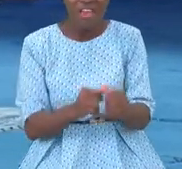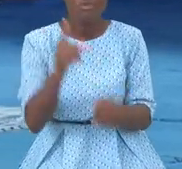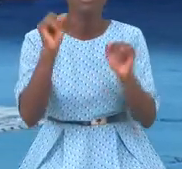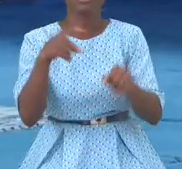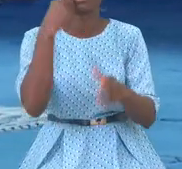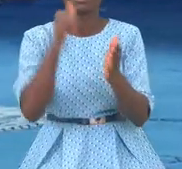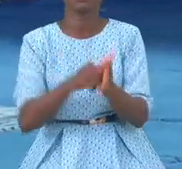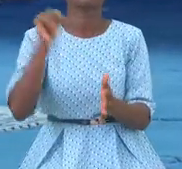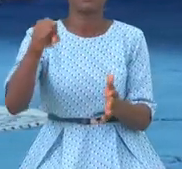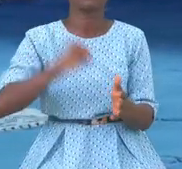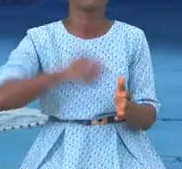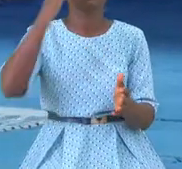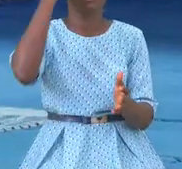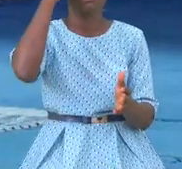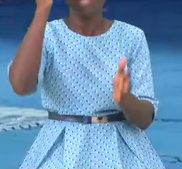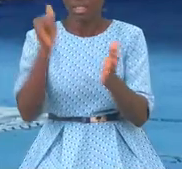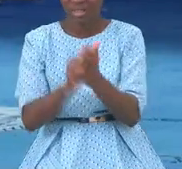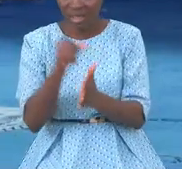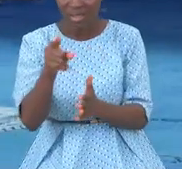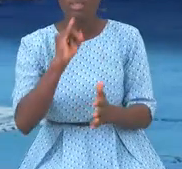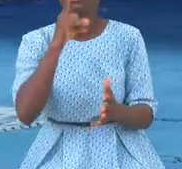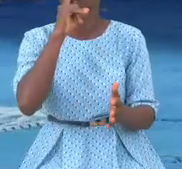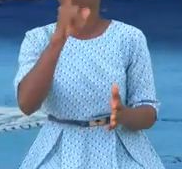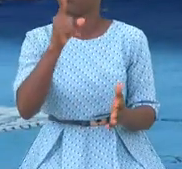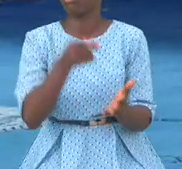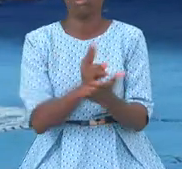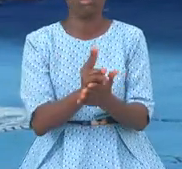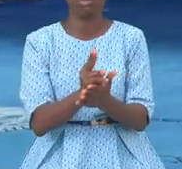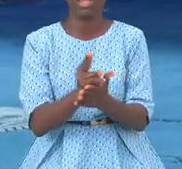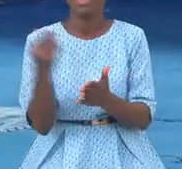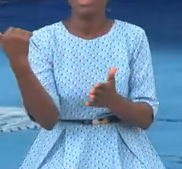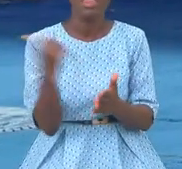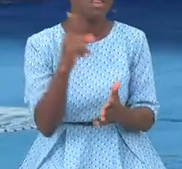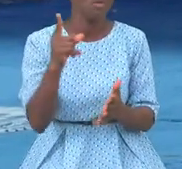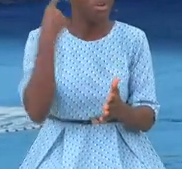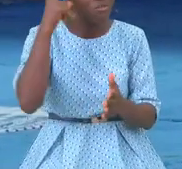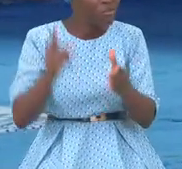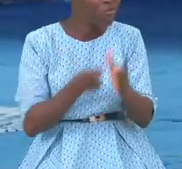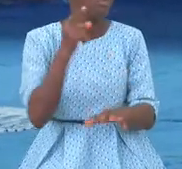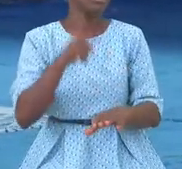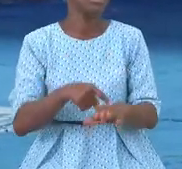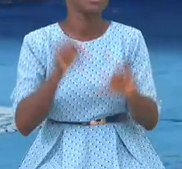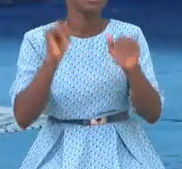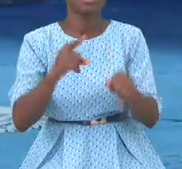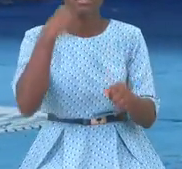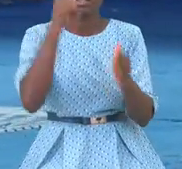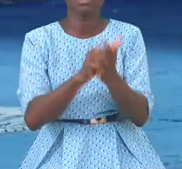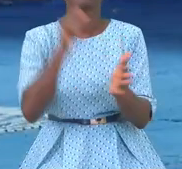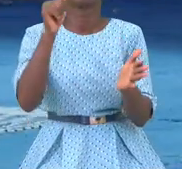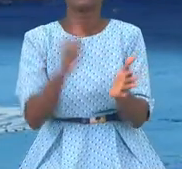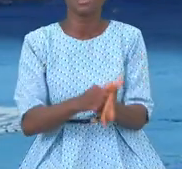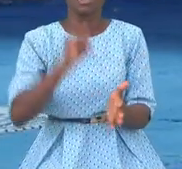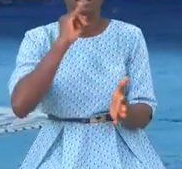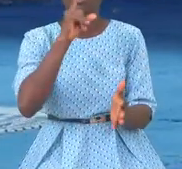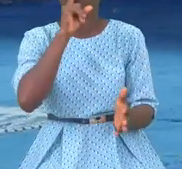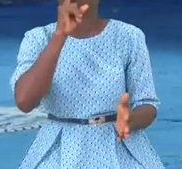first time will say, that must be true. Anyone thinking about it, applying it to himself and to herself,